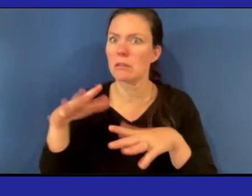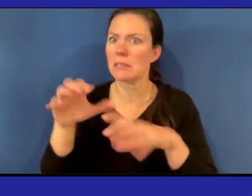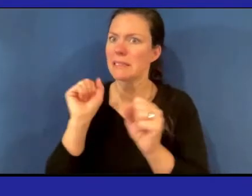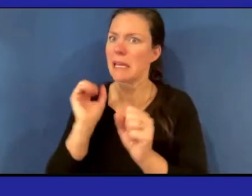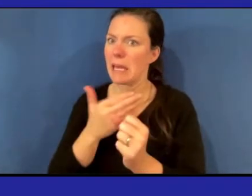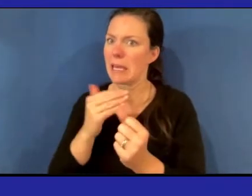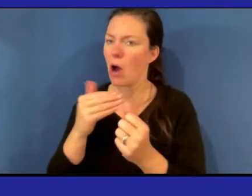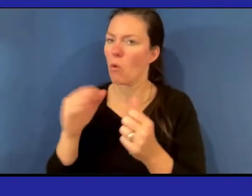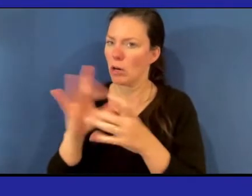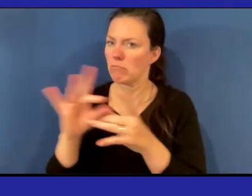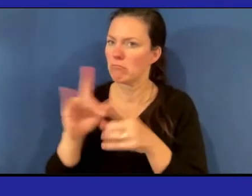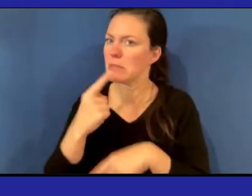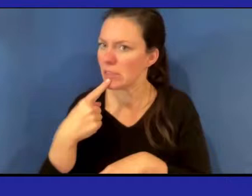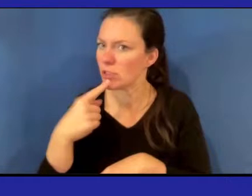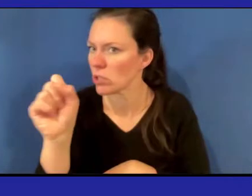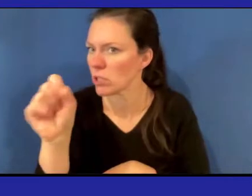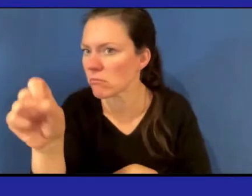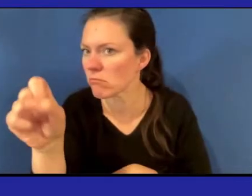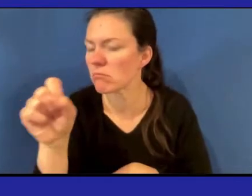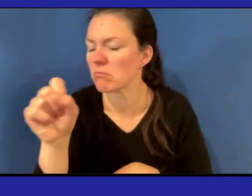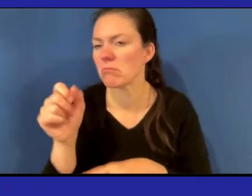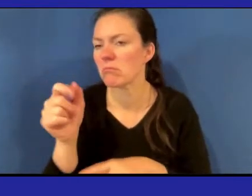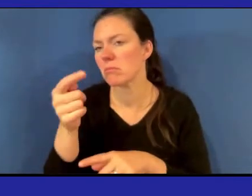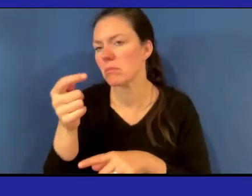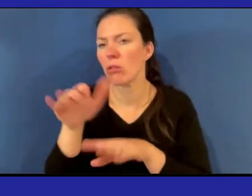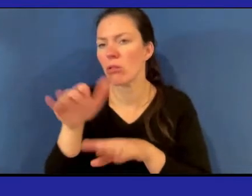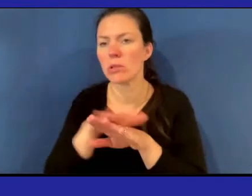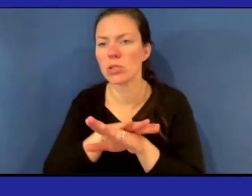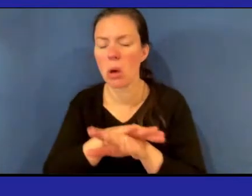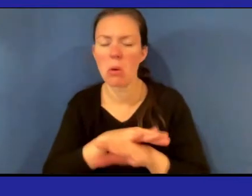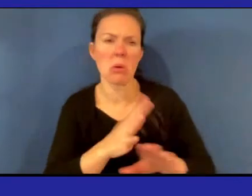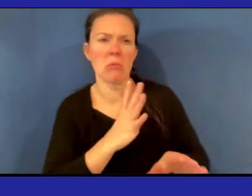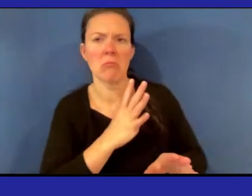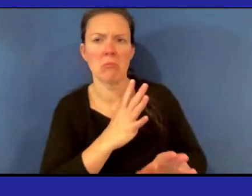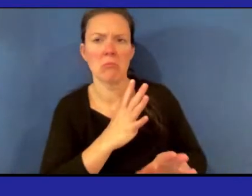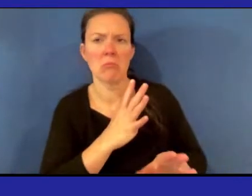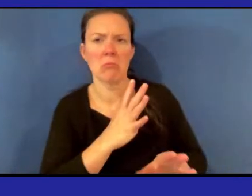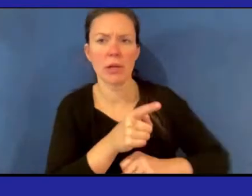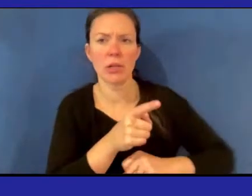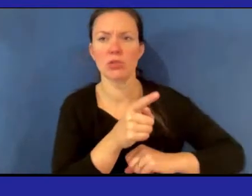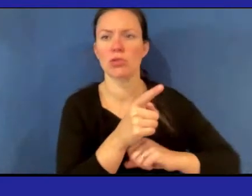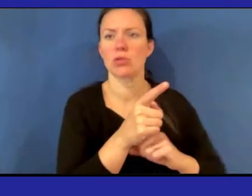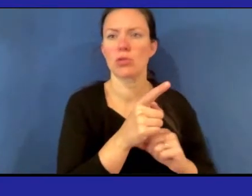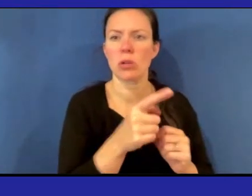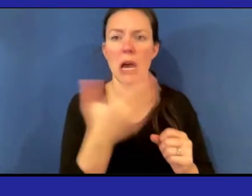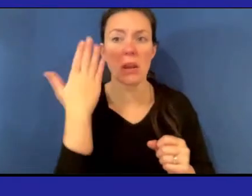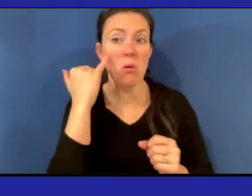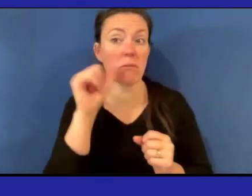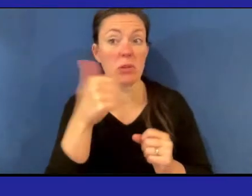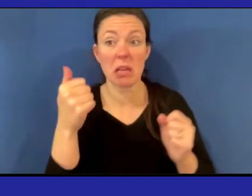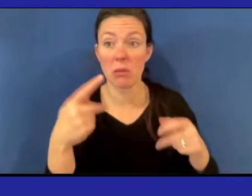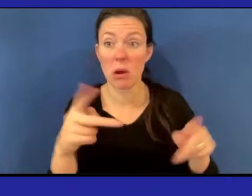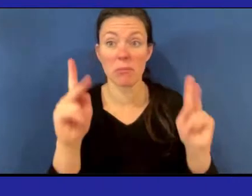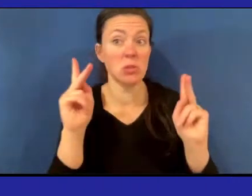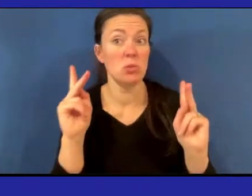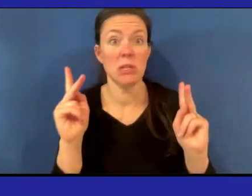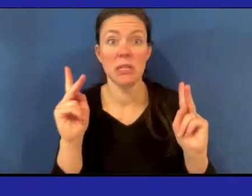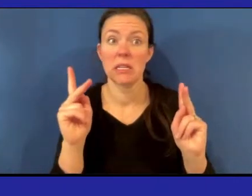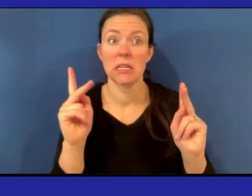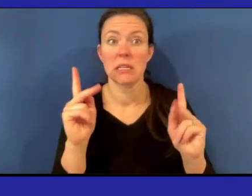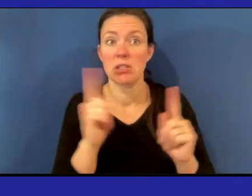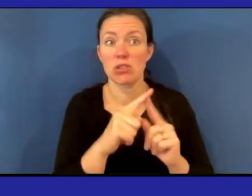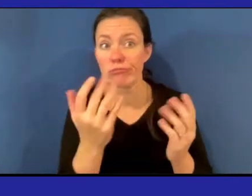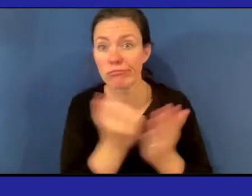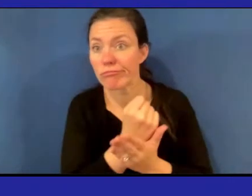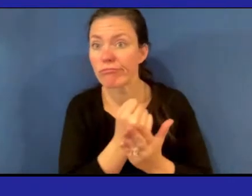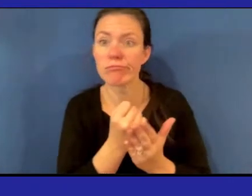but if it's a thing, no, I mean, if it's a thing, then it's like, I don't know if there's opportunities that come up in comments, but like, it can just be